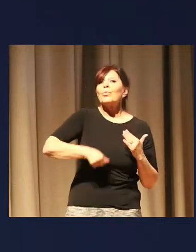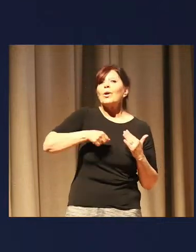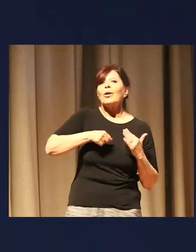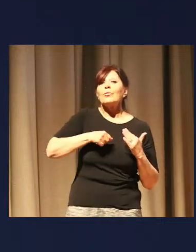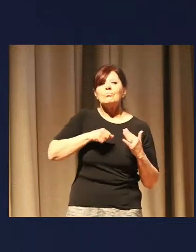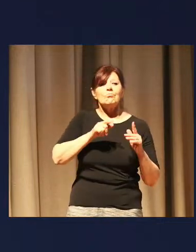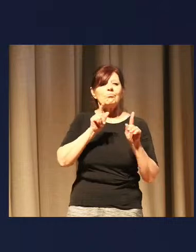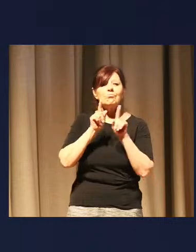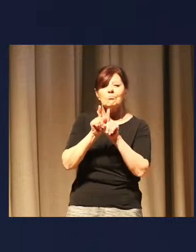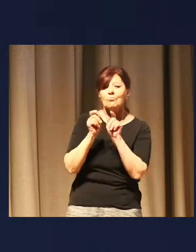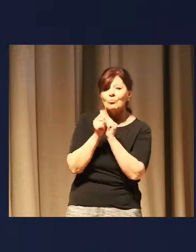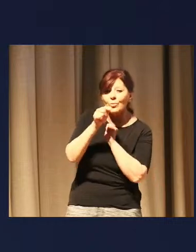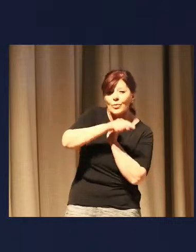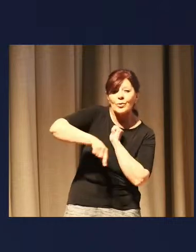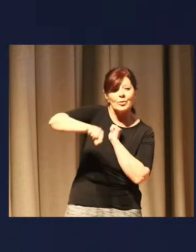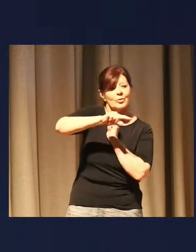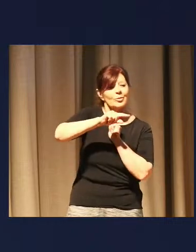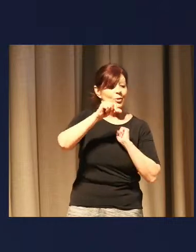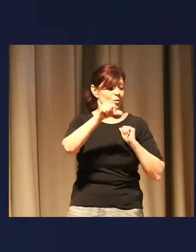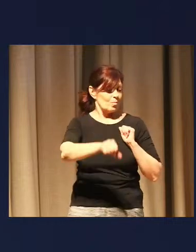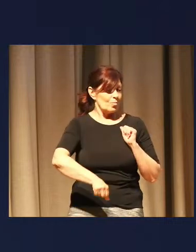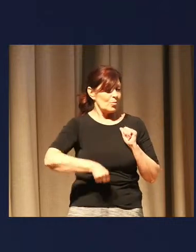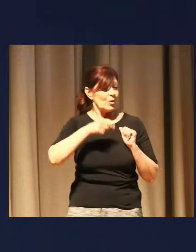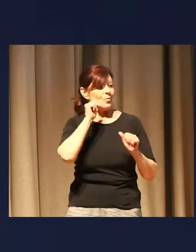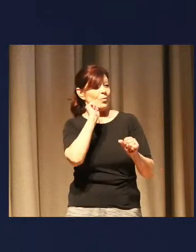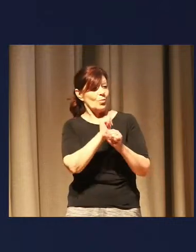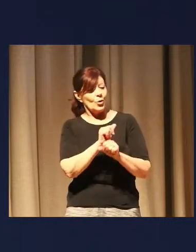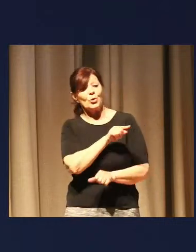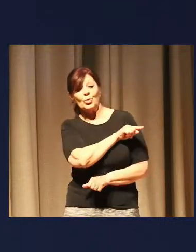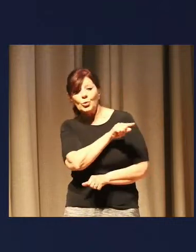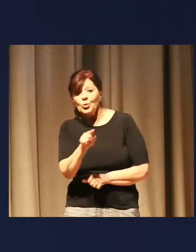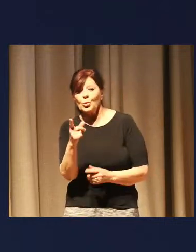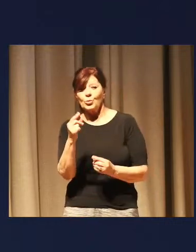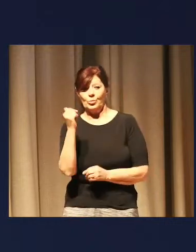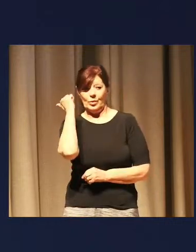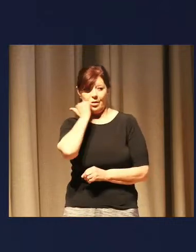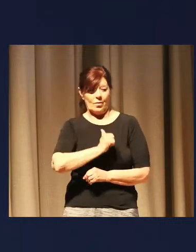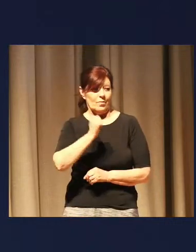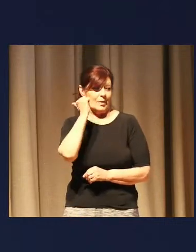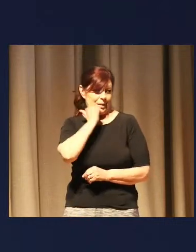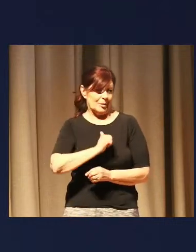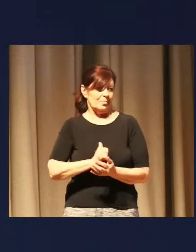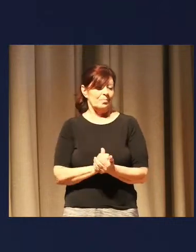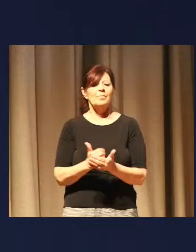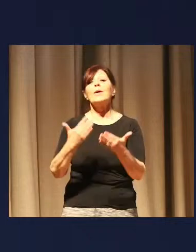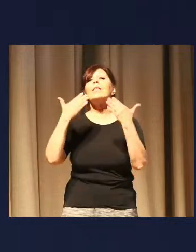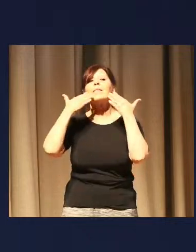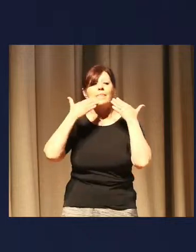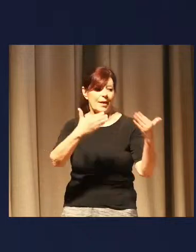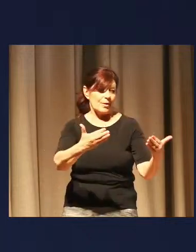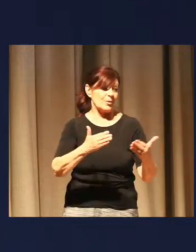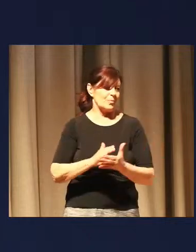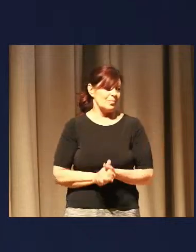alongside you, and we are proud of the work you do each and every day. Thank you.